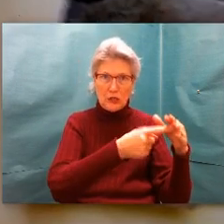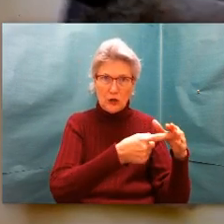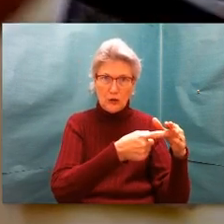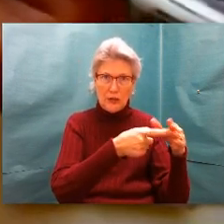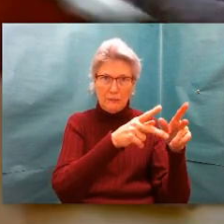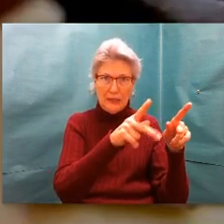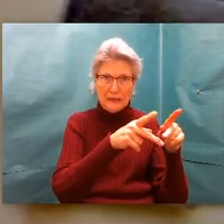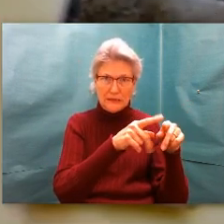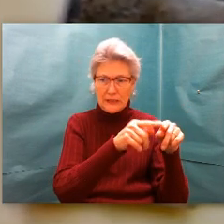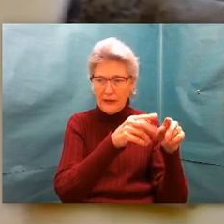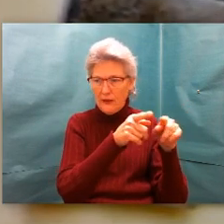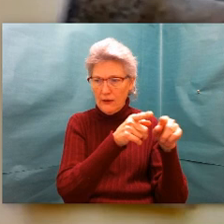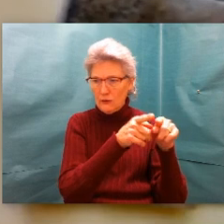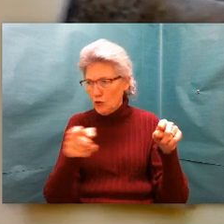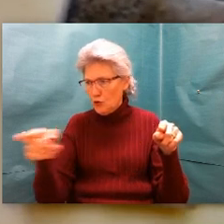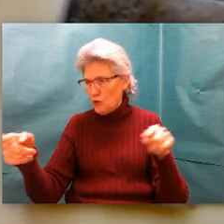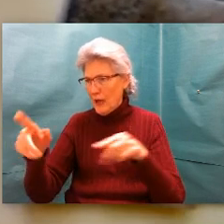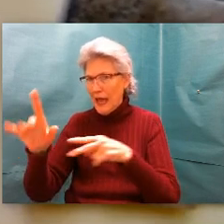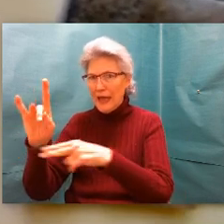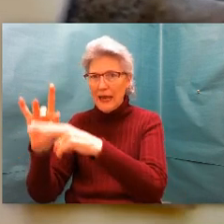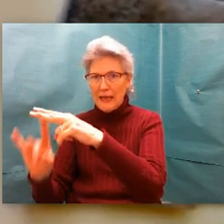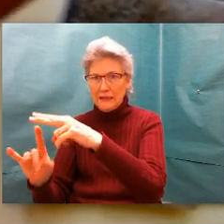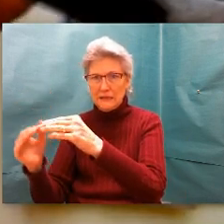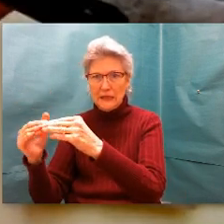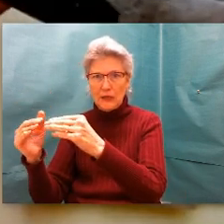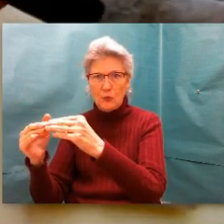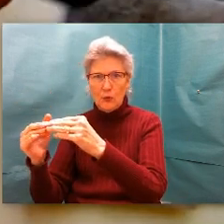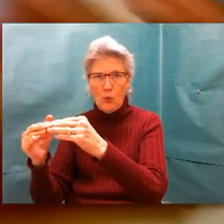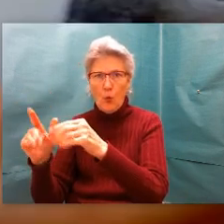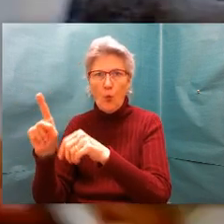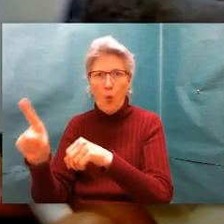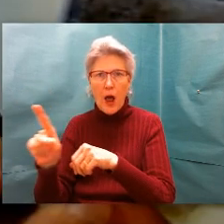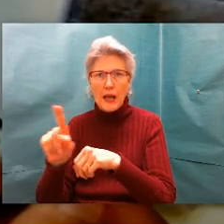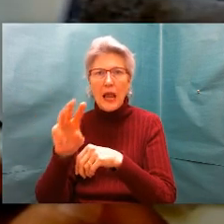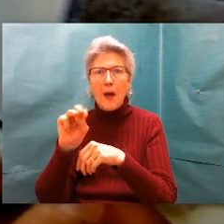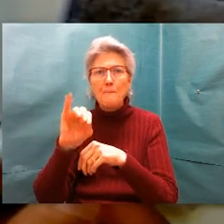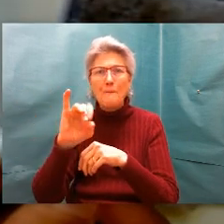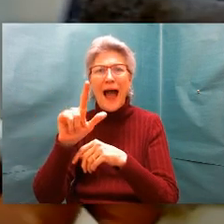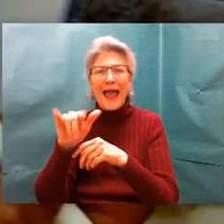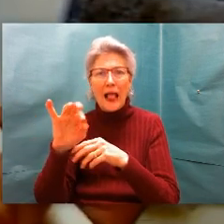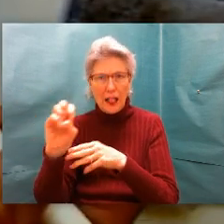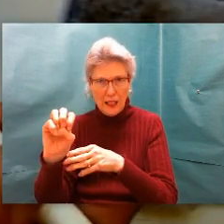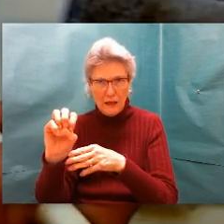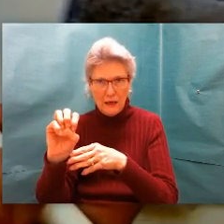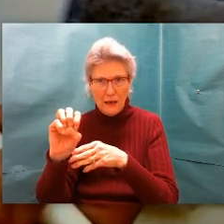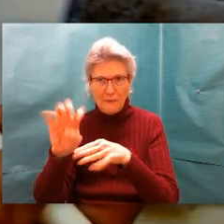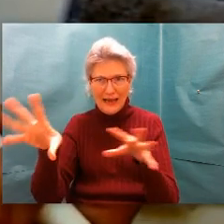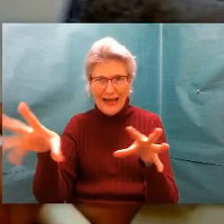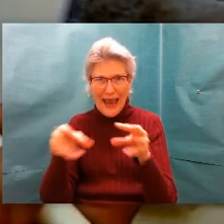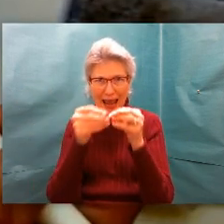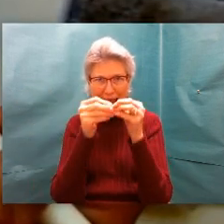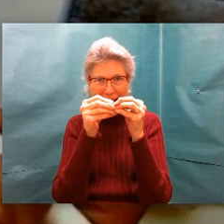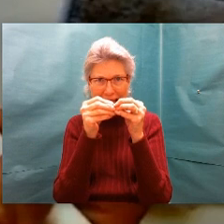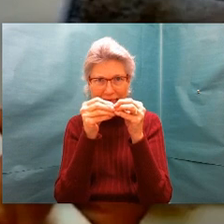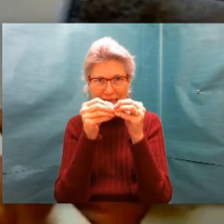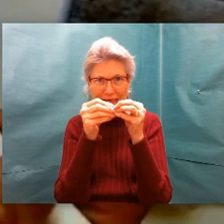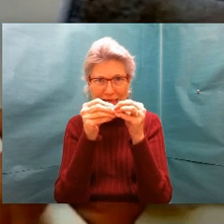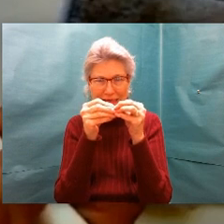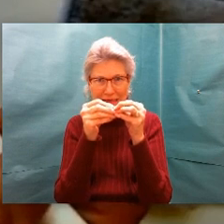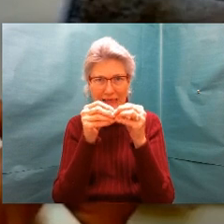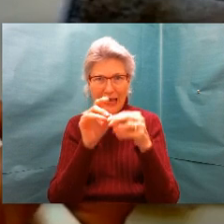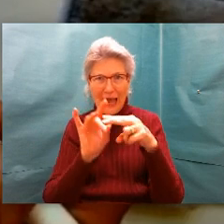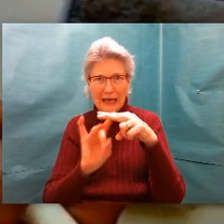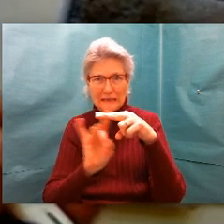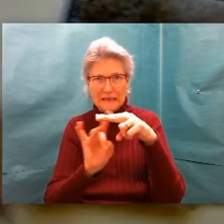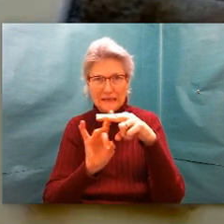at 8/8, which would be equivalent to 1. And now I'm going to just add my